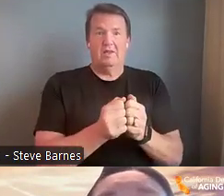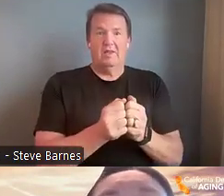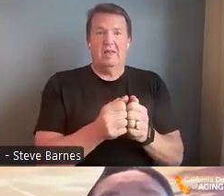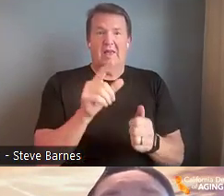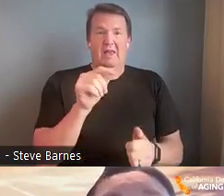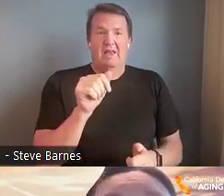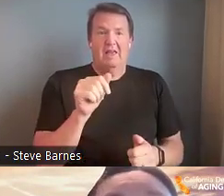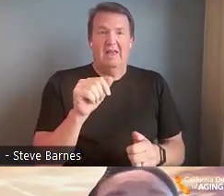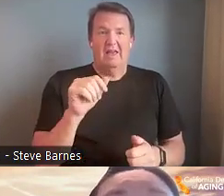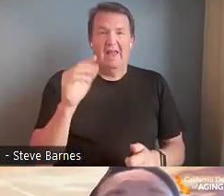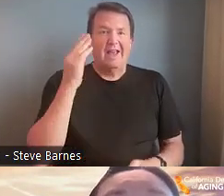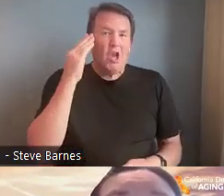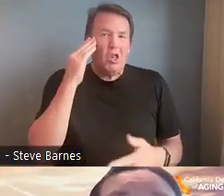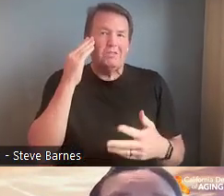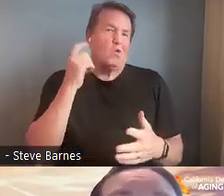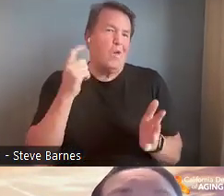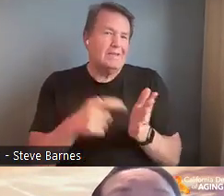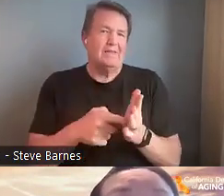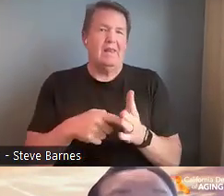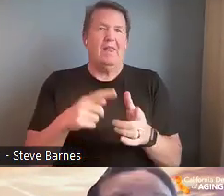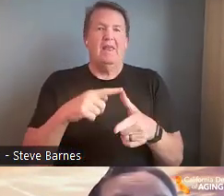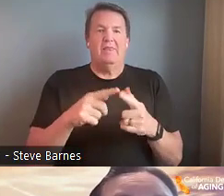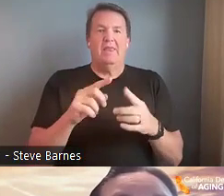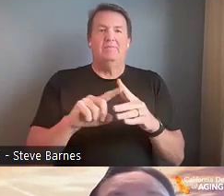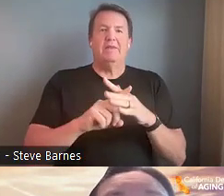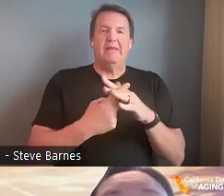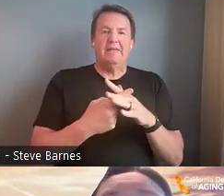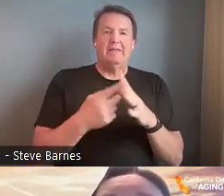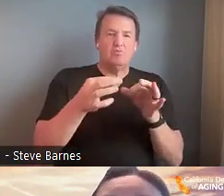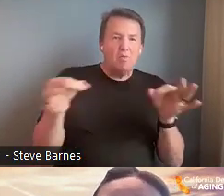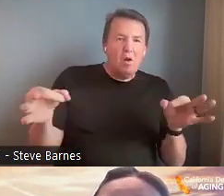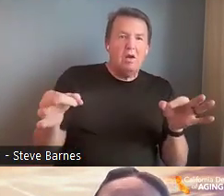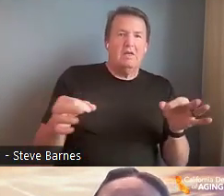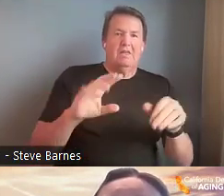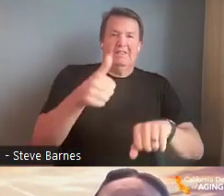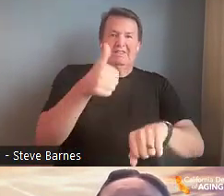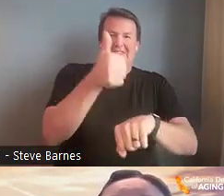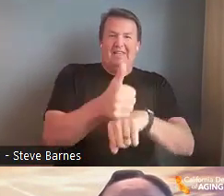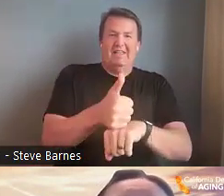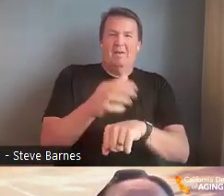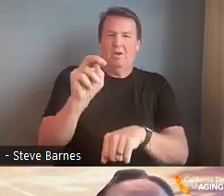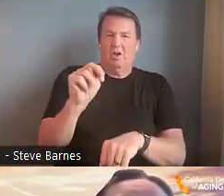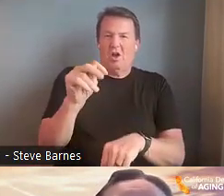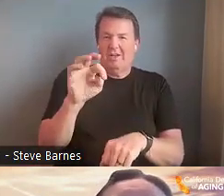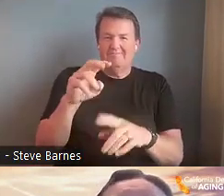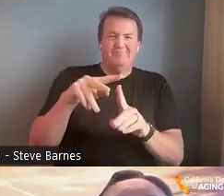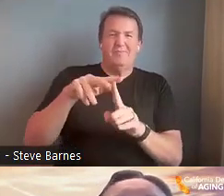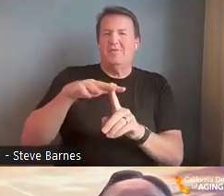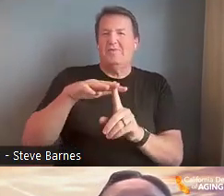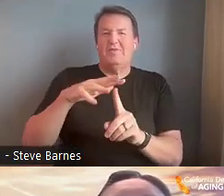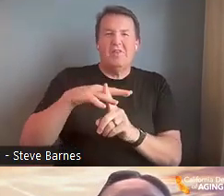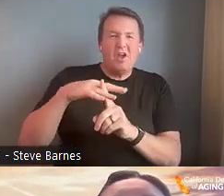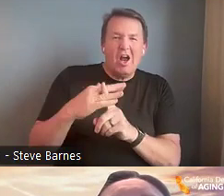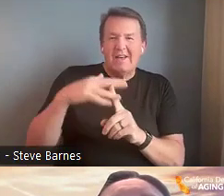followed by opening remarks. We will then dive into setting the context for this committee with member engagement.